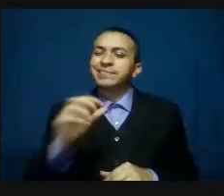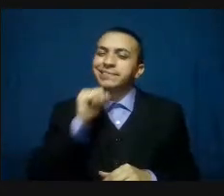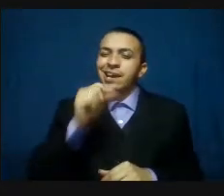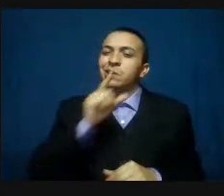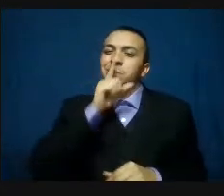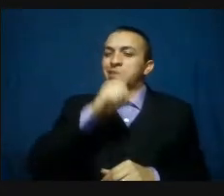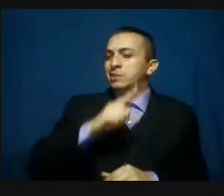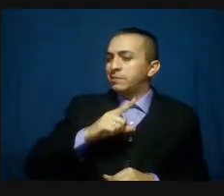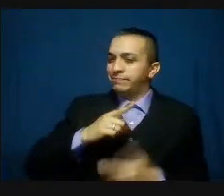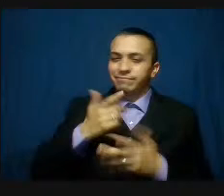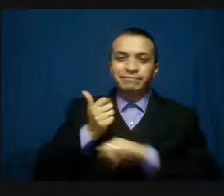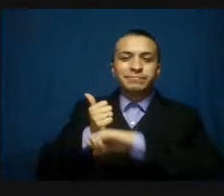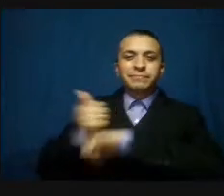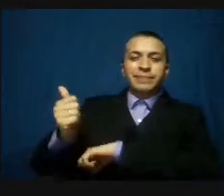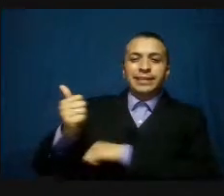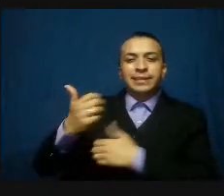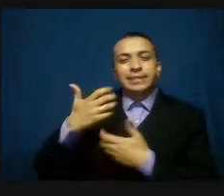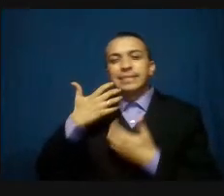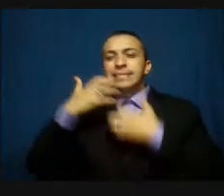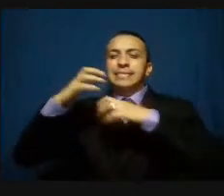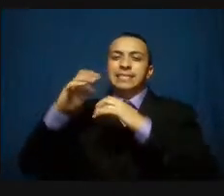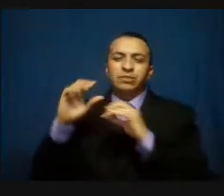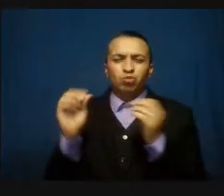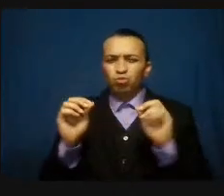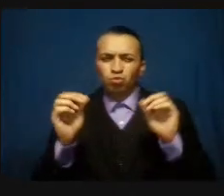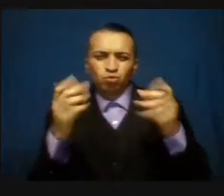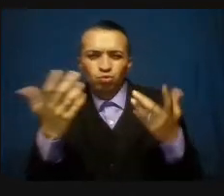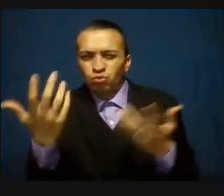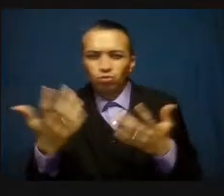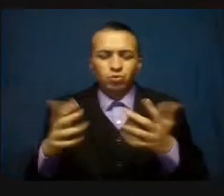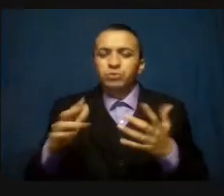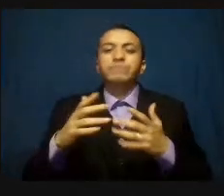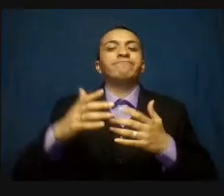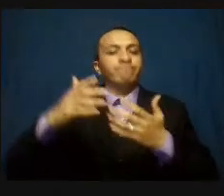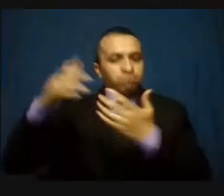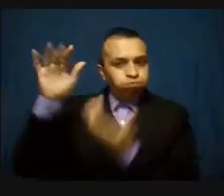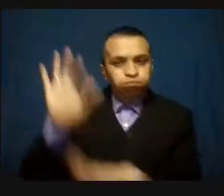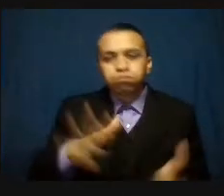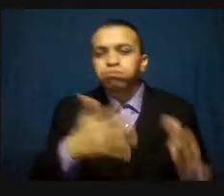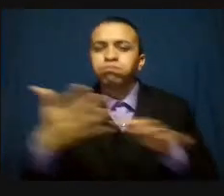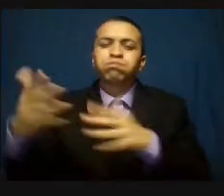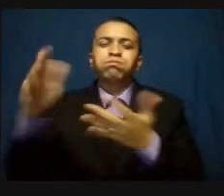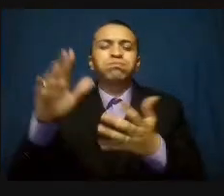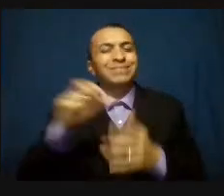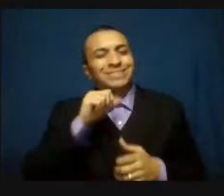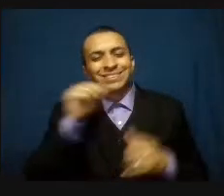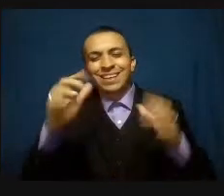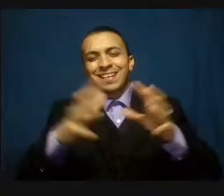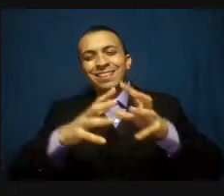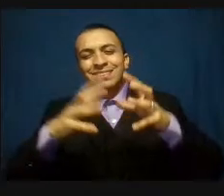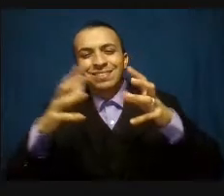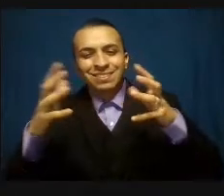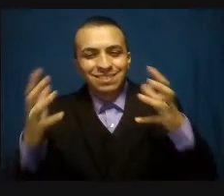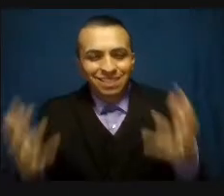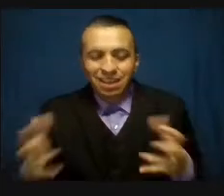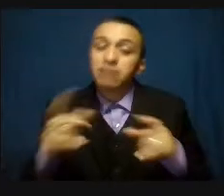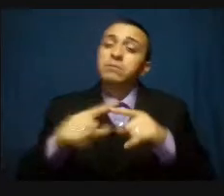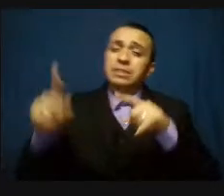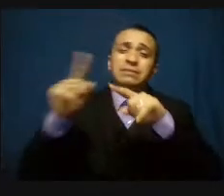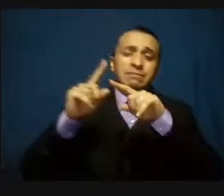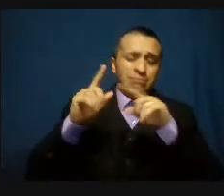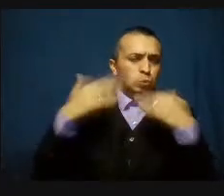we'll see that upslope component. So not really a strong wind influence expected over our firescape, but definitely very